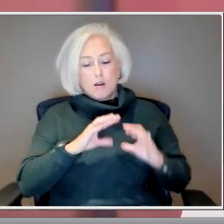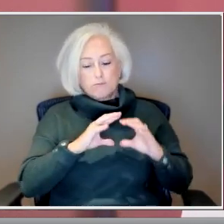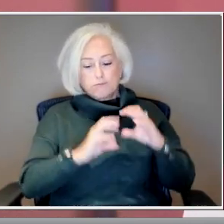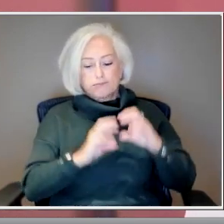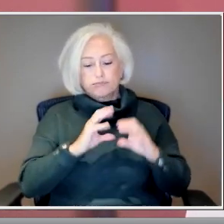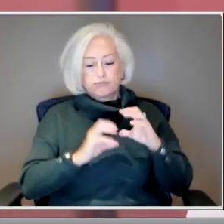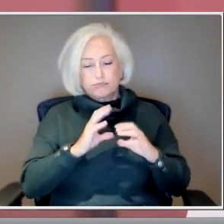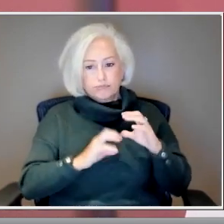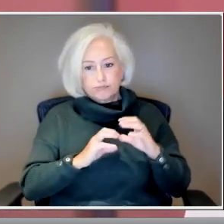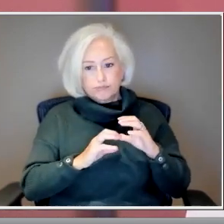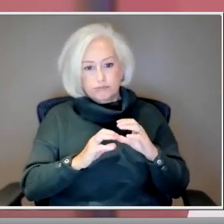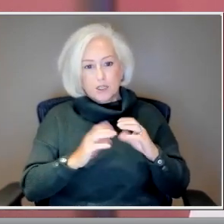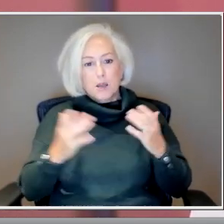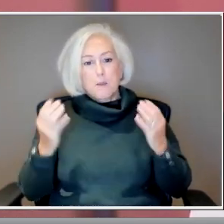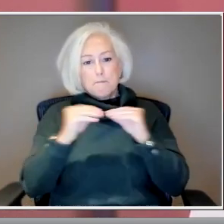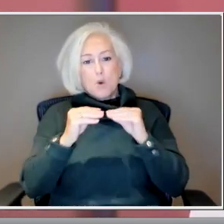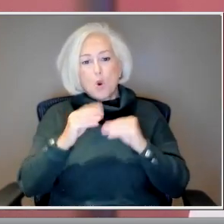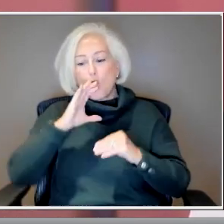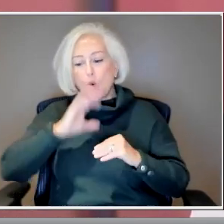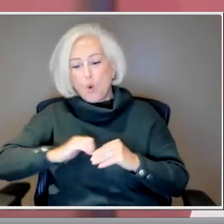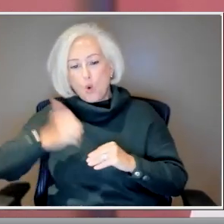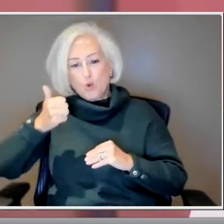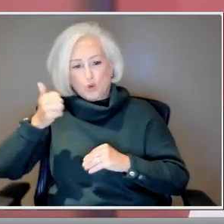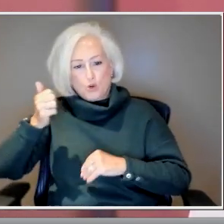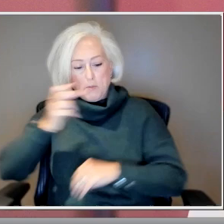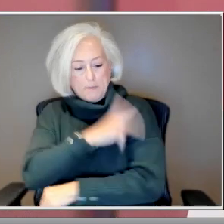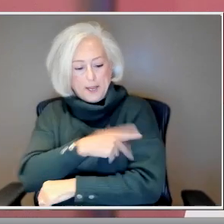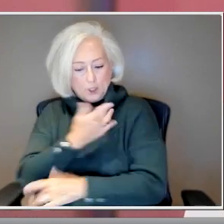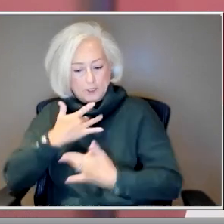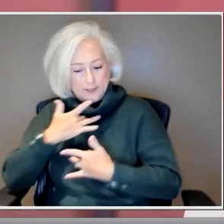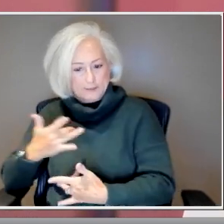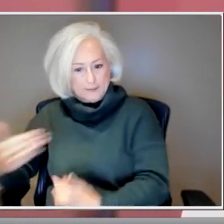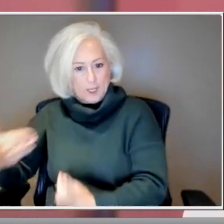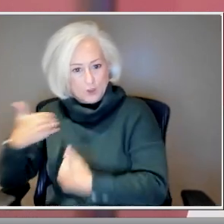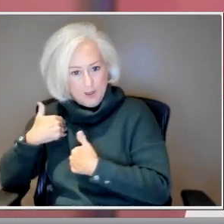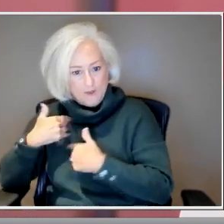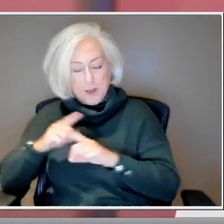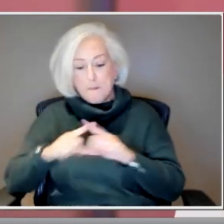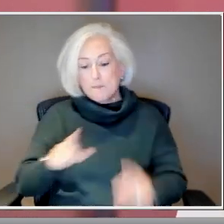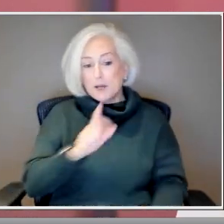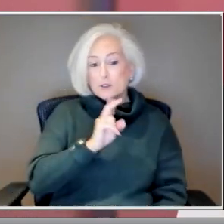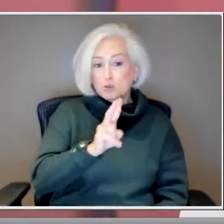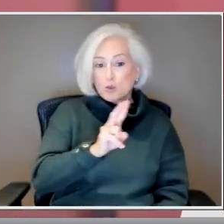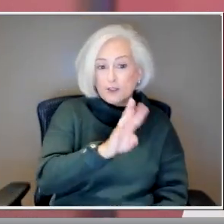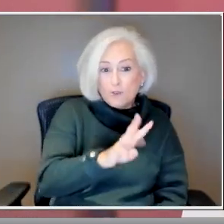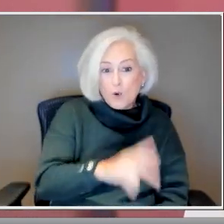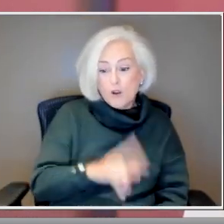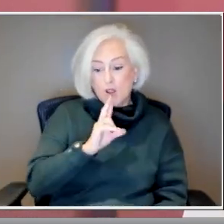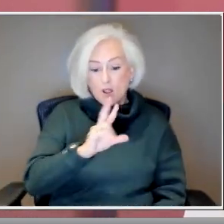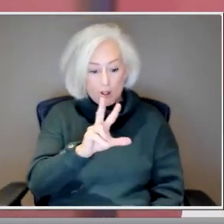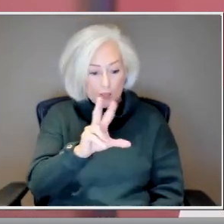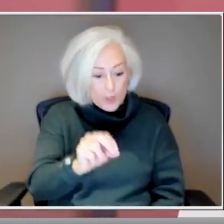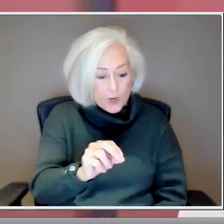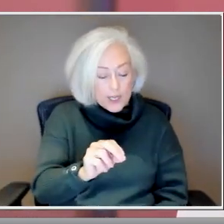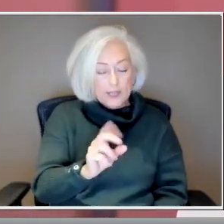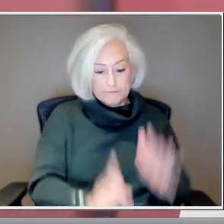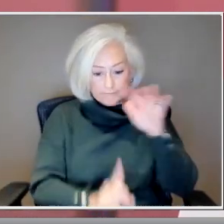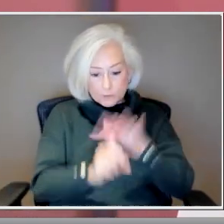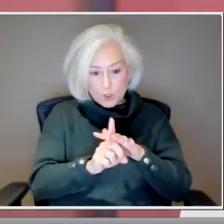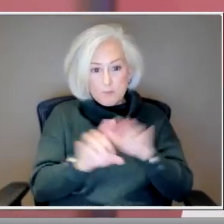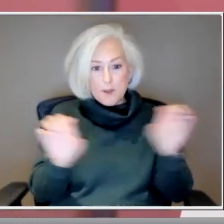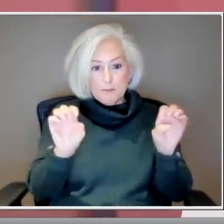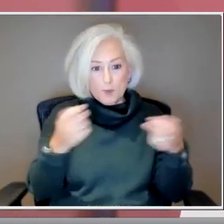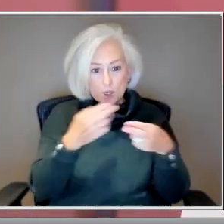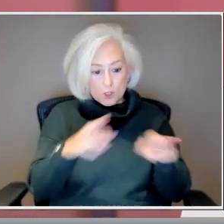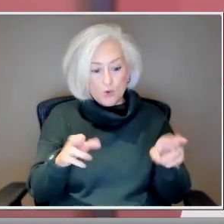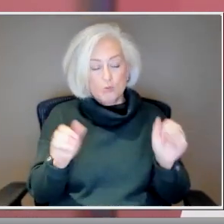the 25-year-old, the 30-year-old that shows up in the ER with AFib, you got to be thinking to yourself that there's something else going on.